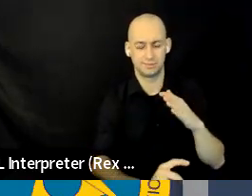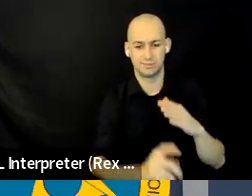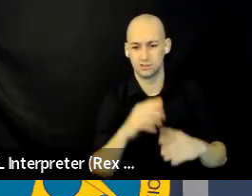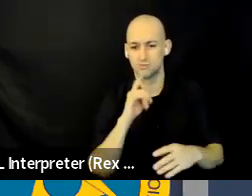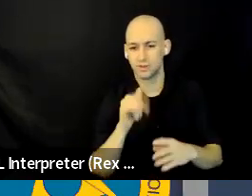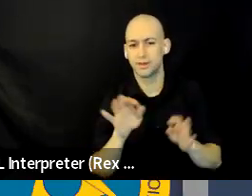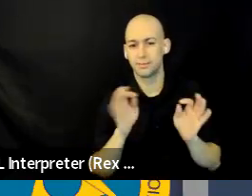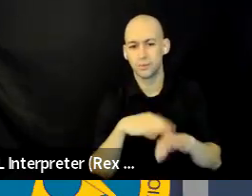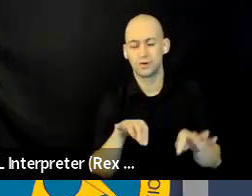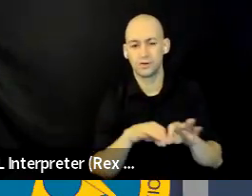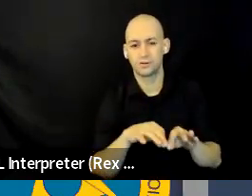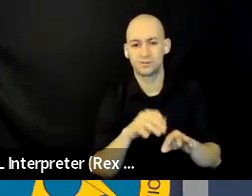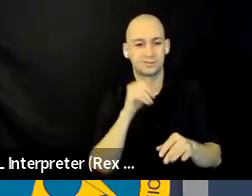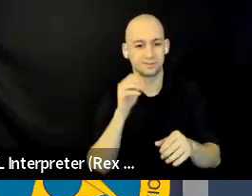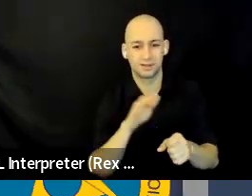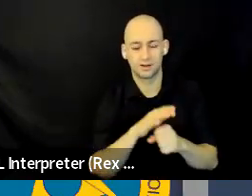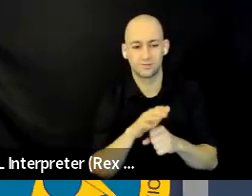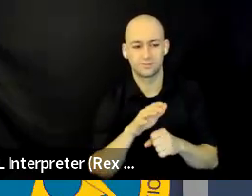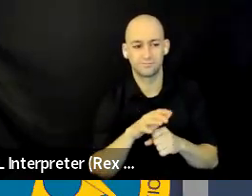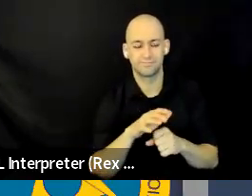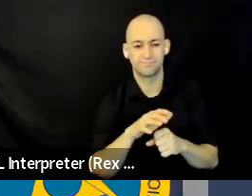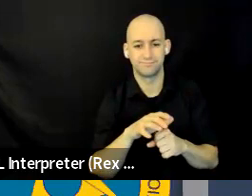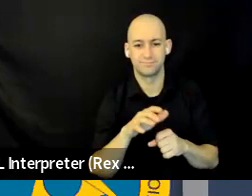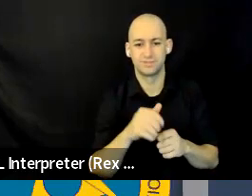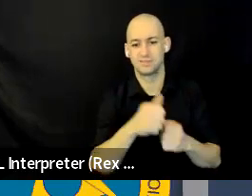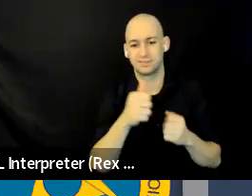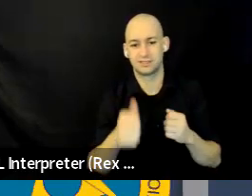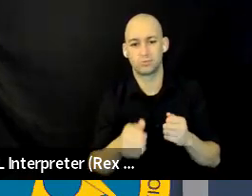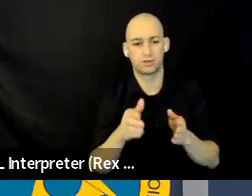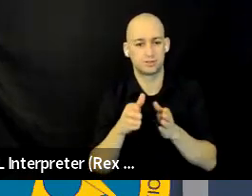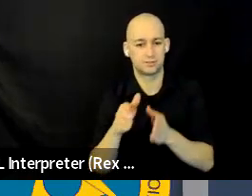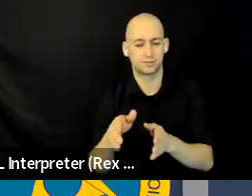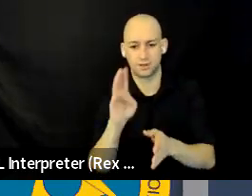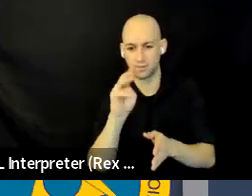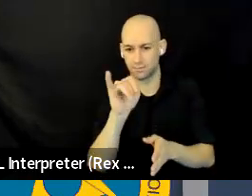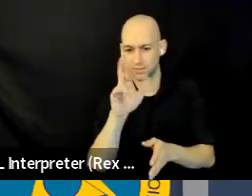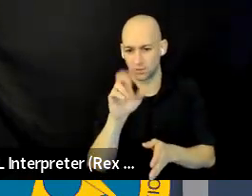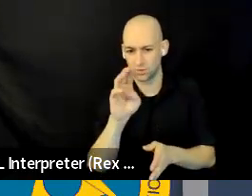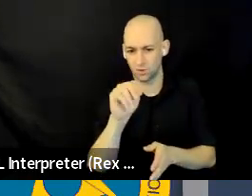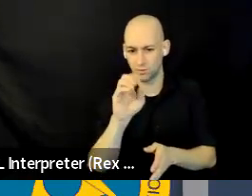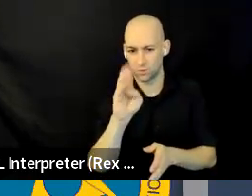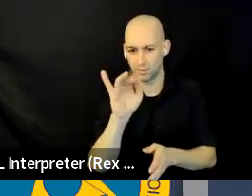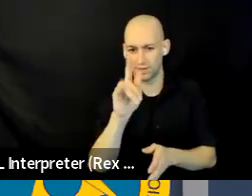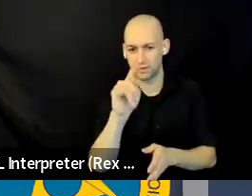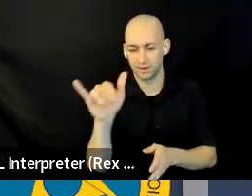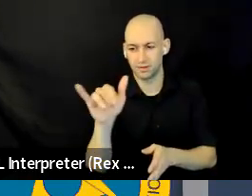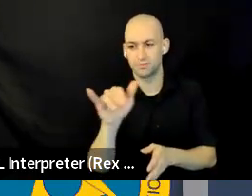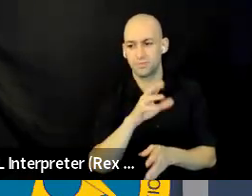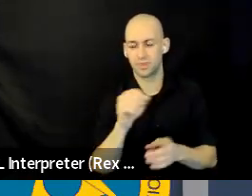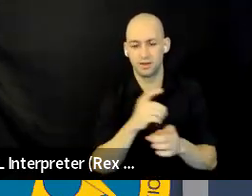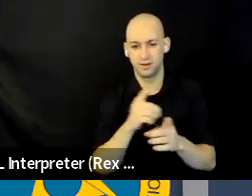and that was the lack of a separate section discussing micromobility and local travel networks, which I see